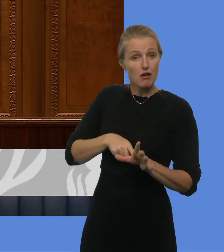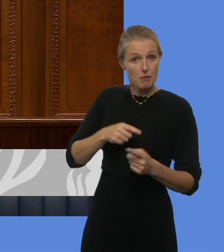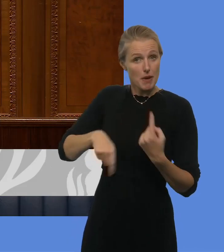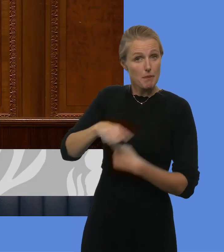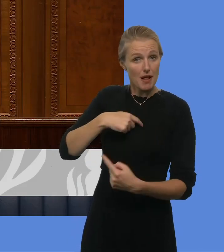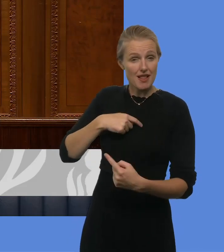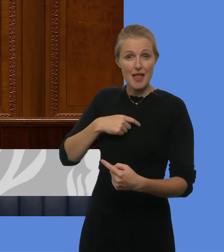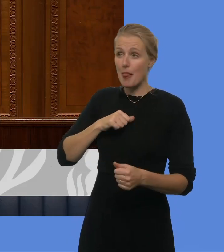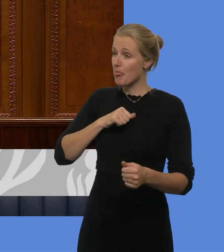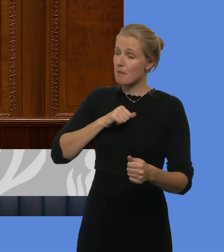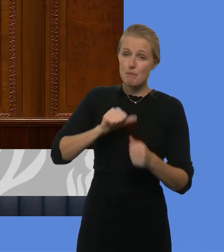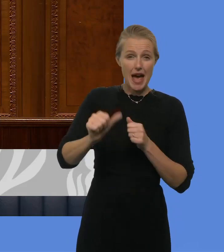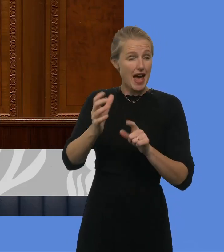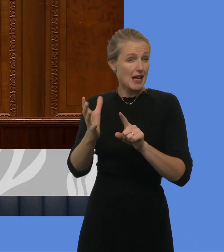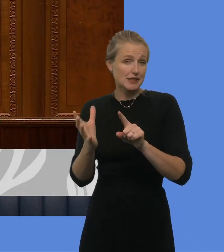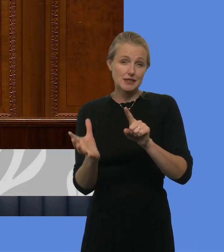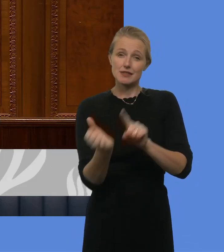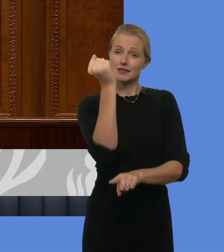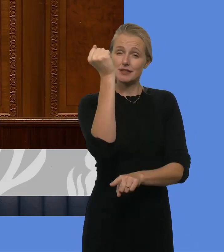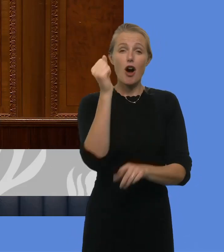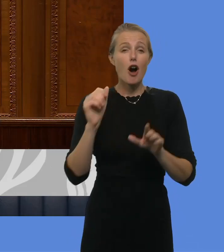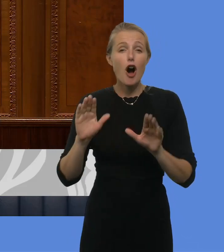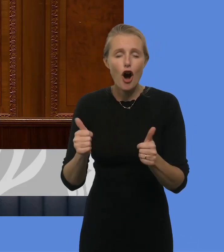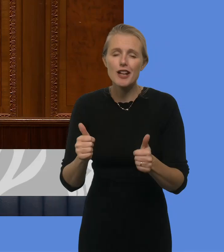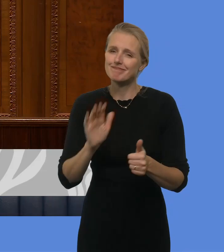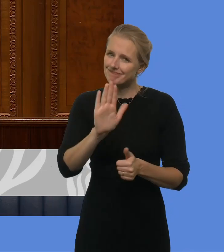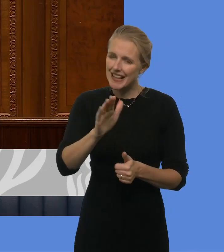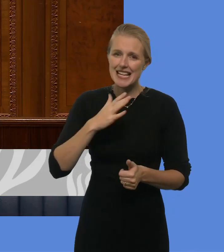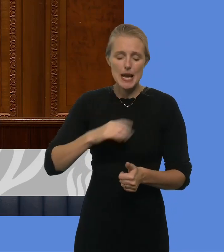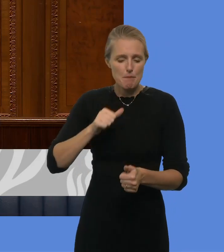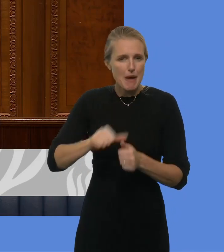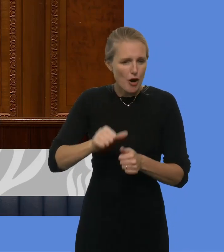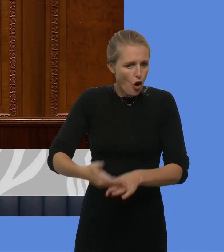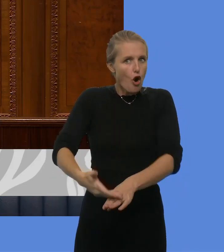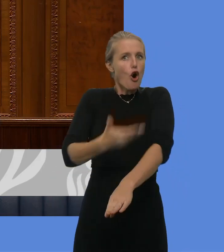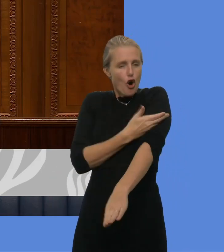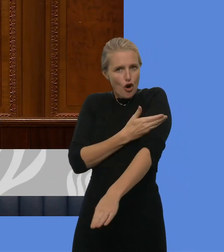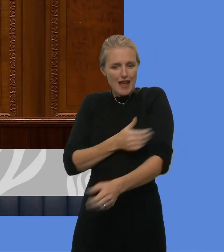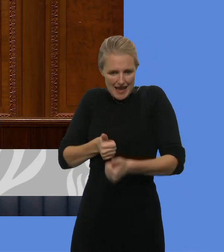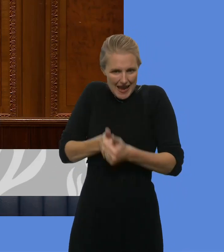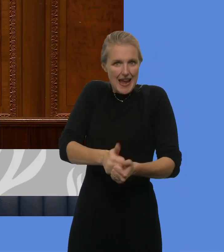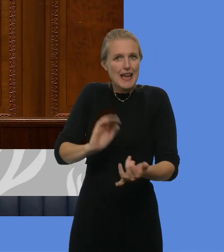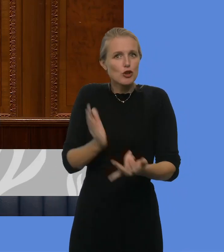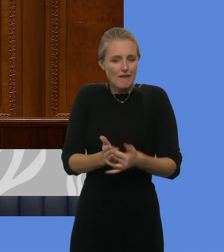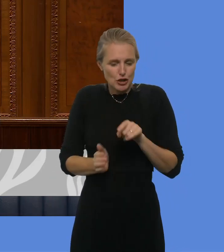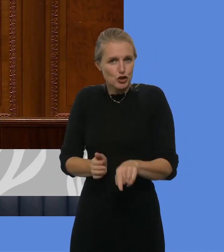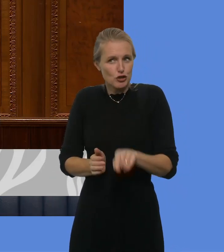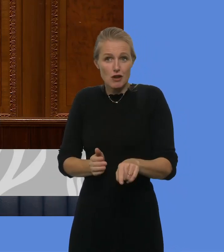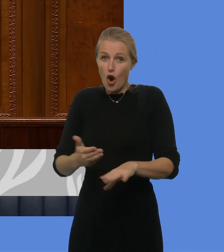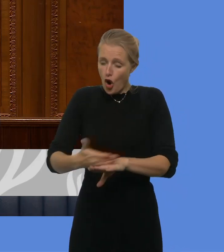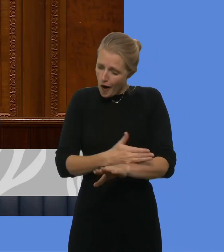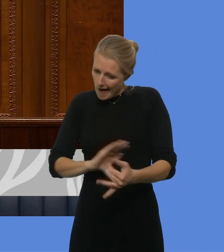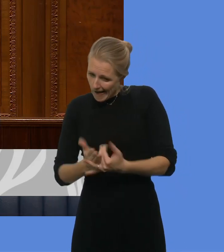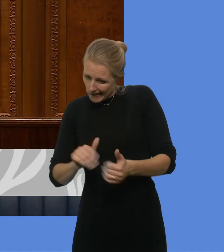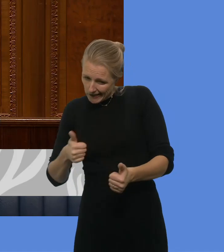be accomplished via consistent and more effective early intervention. Early intervention is crucial if young minds